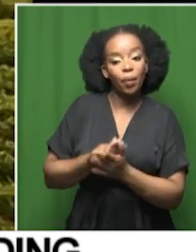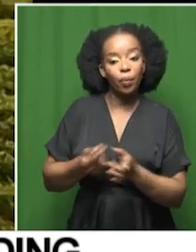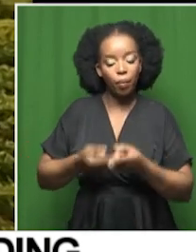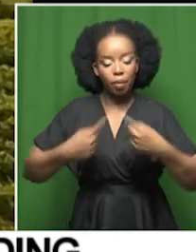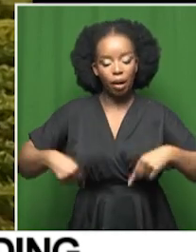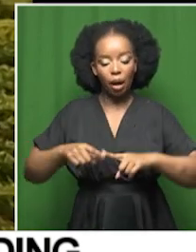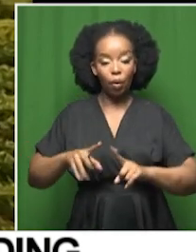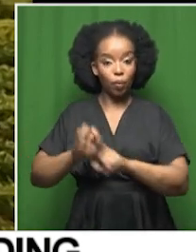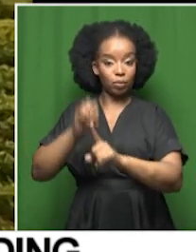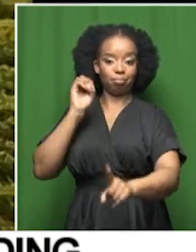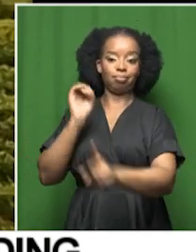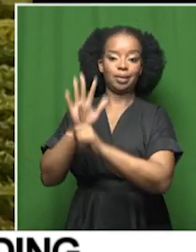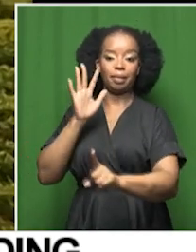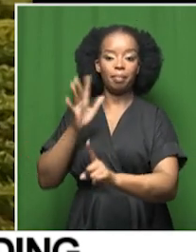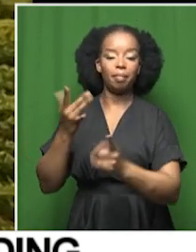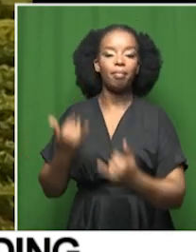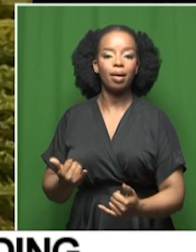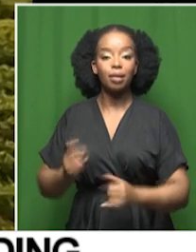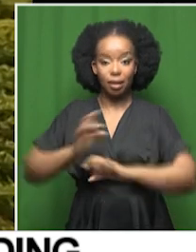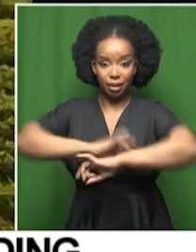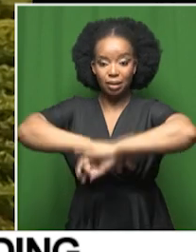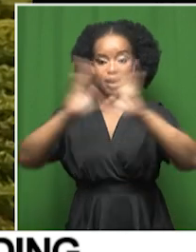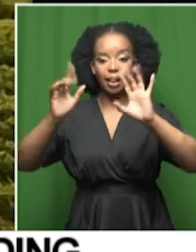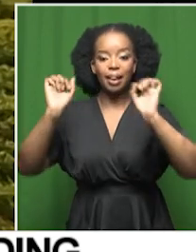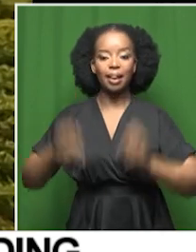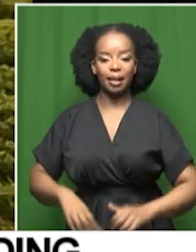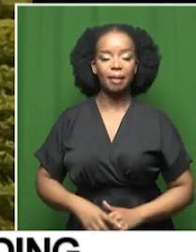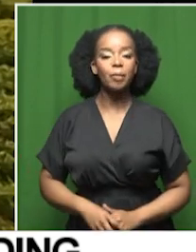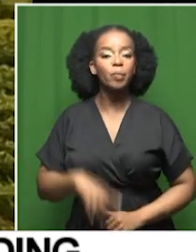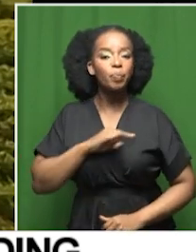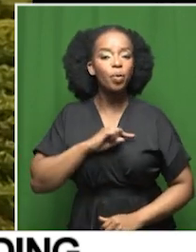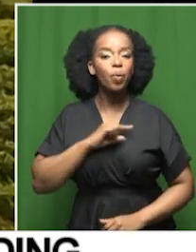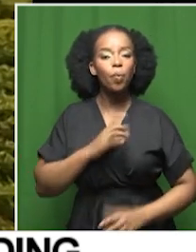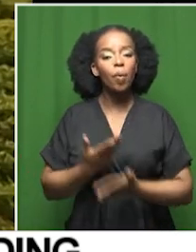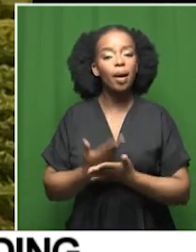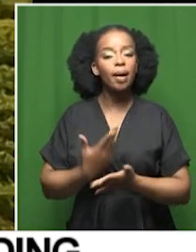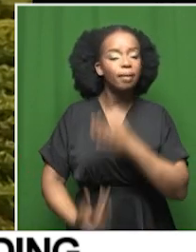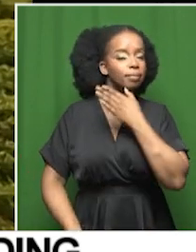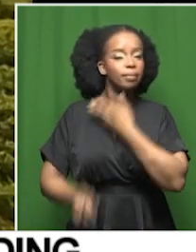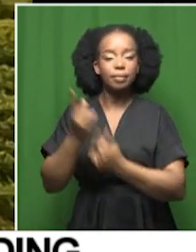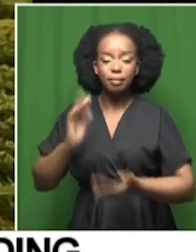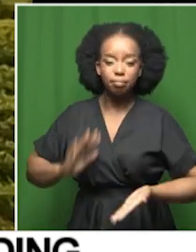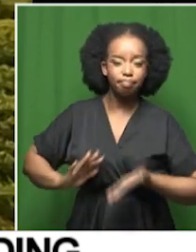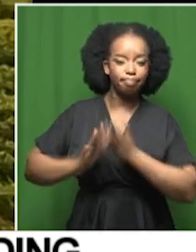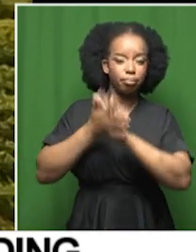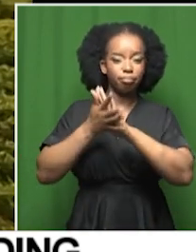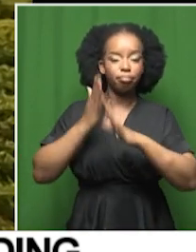impact on and the potential impact that it could have on employment is very clear, but